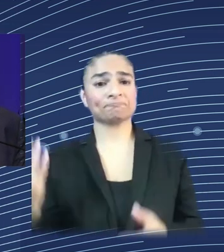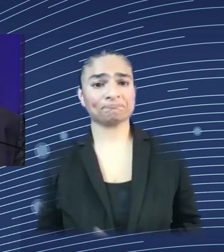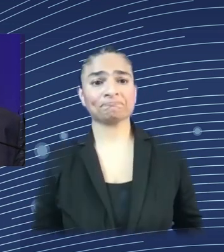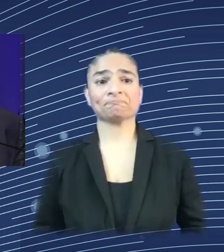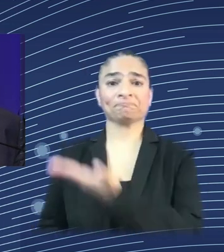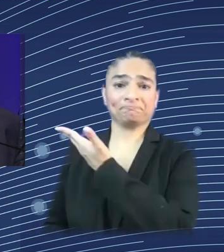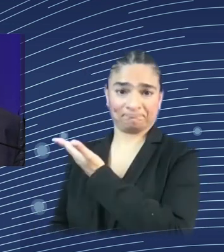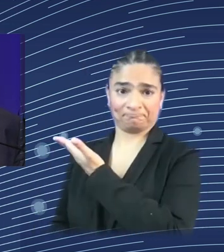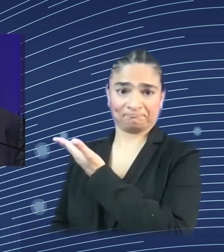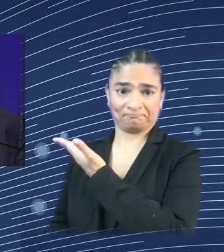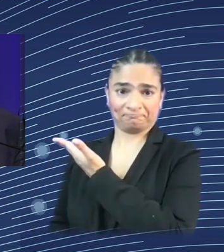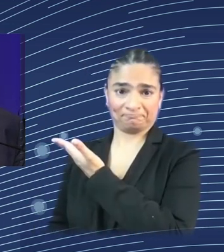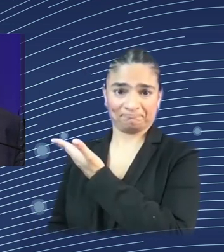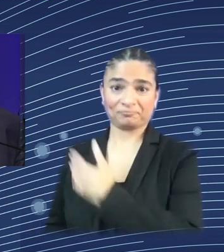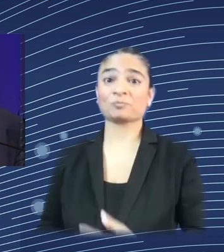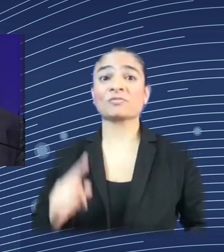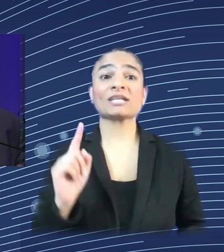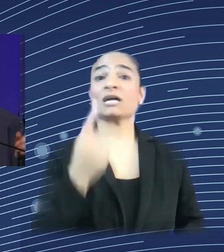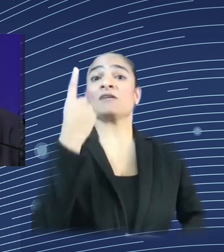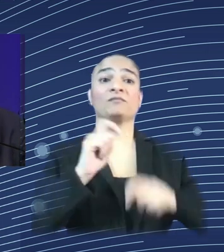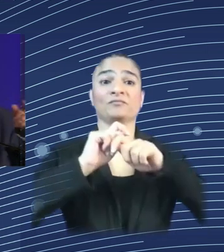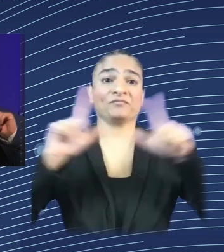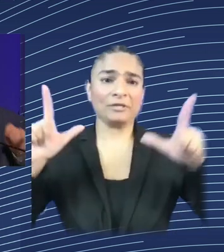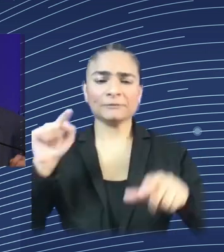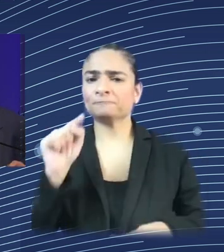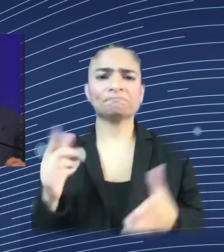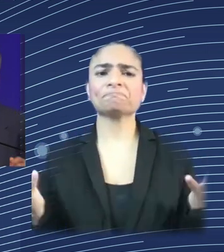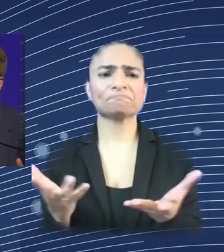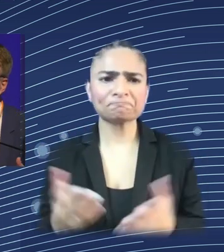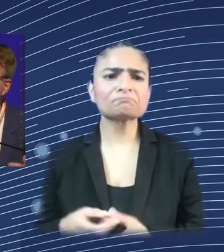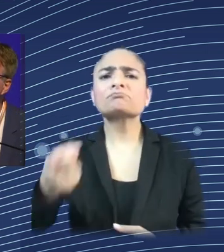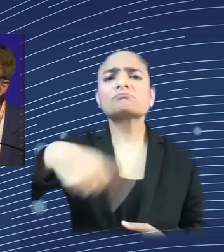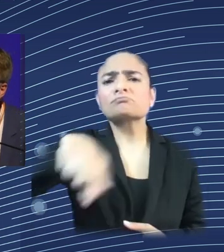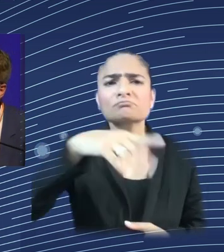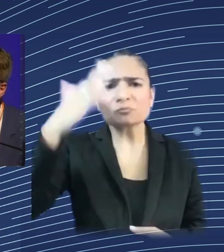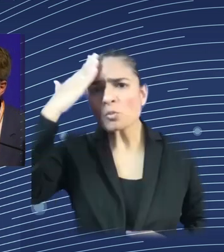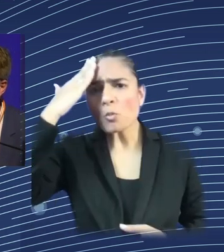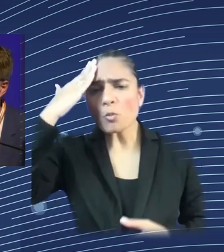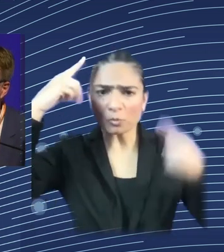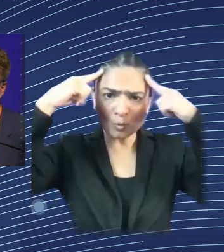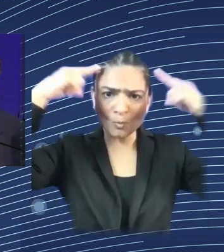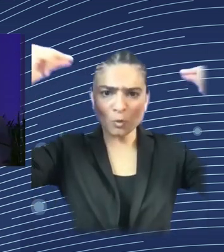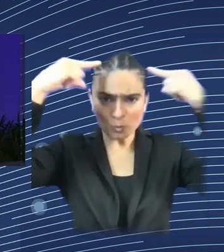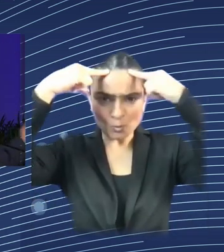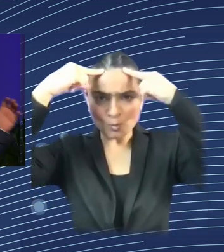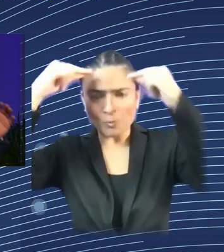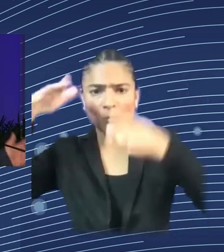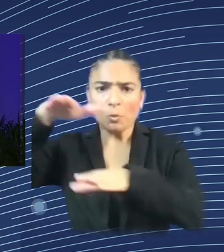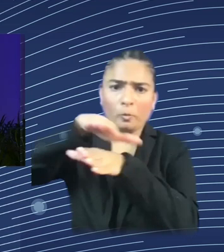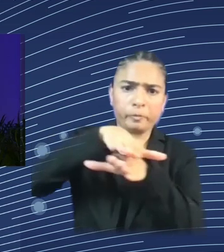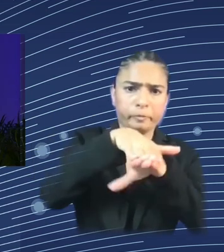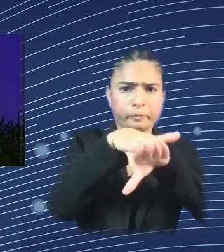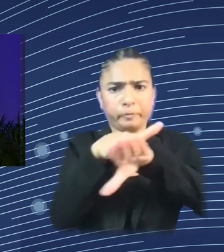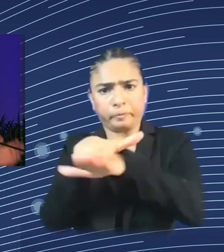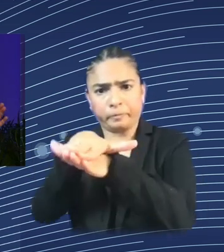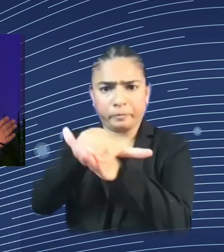Raise your hand. Okay, that's not bad, because there are a lot of young people and perhaps it's not known anymore. But those who